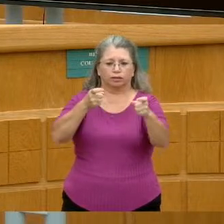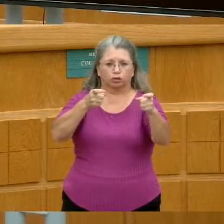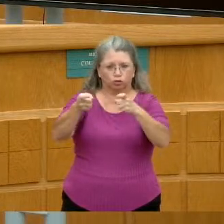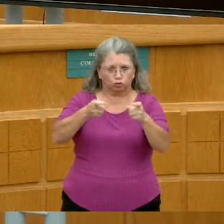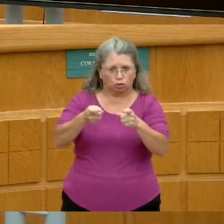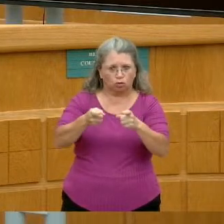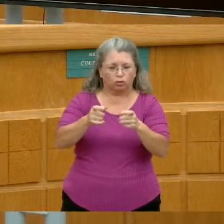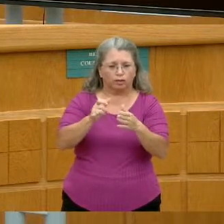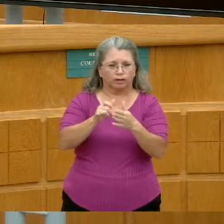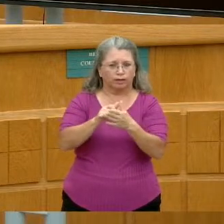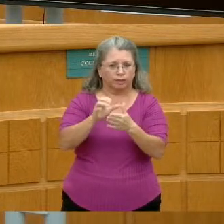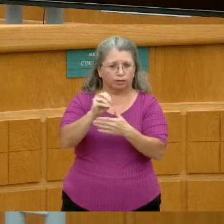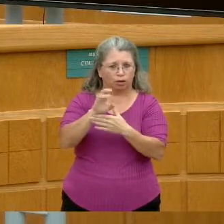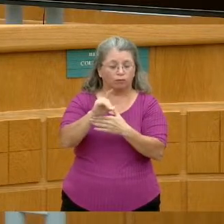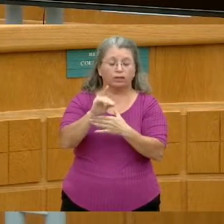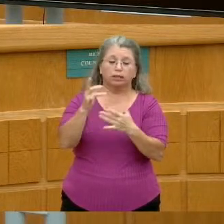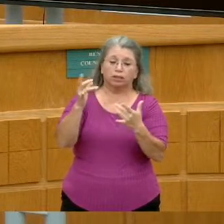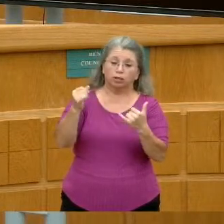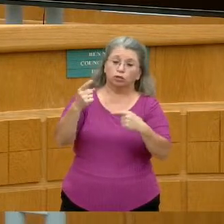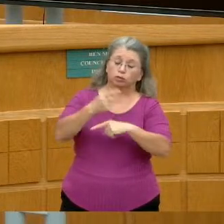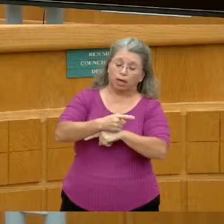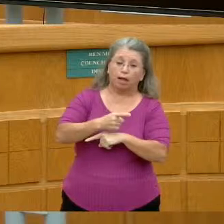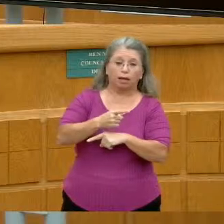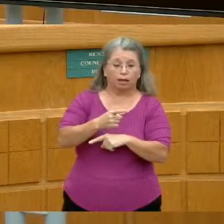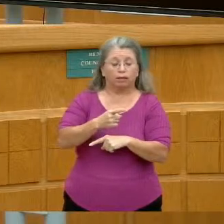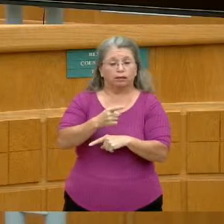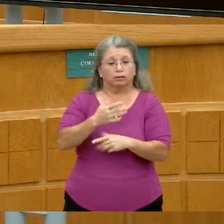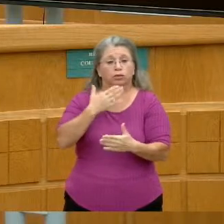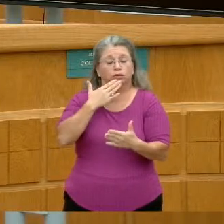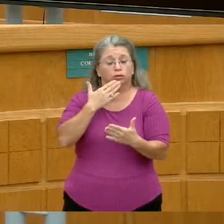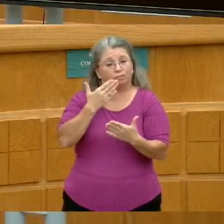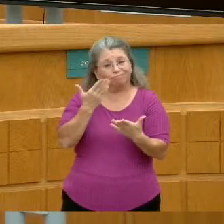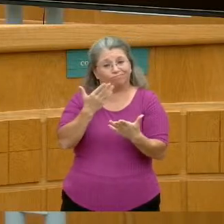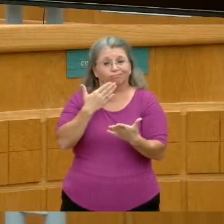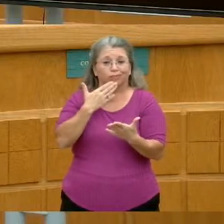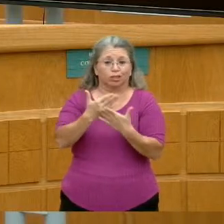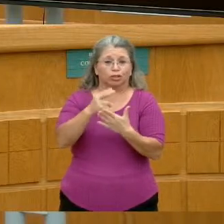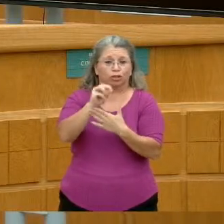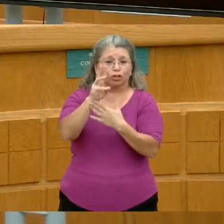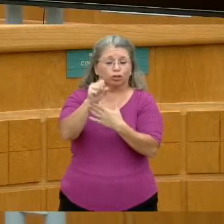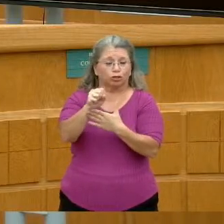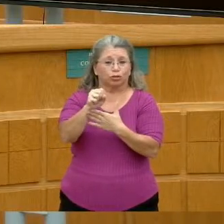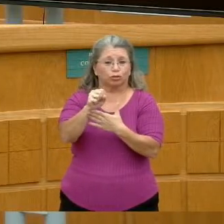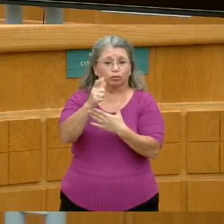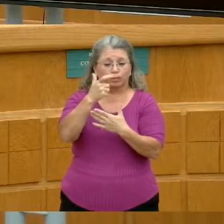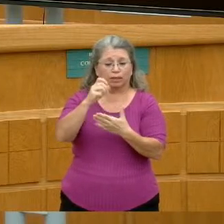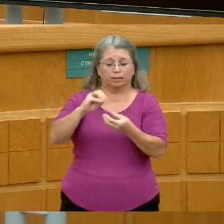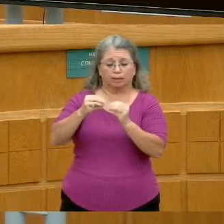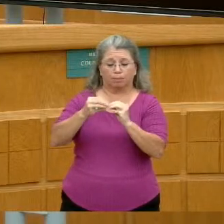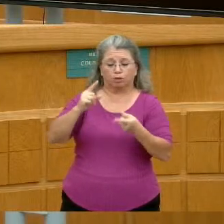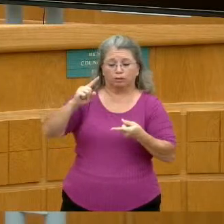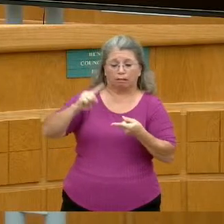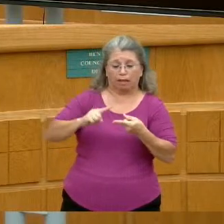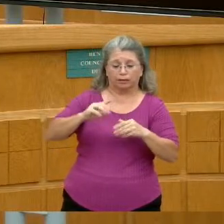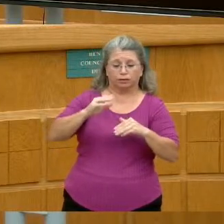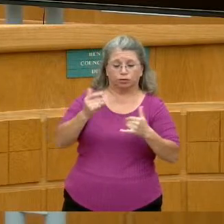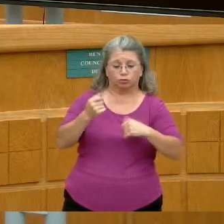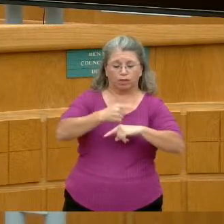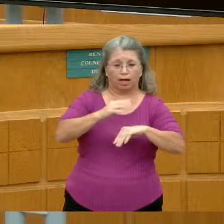this COVID. Today was a encouraging sight in terms of the numbers were less today than they were yesterday, so that's